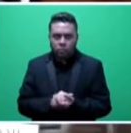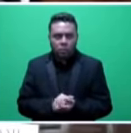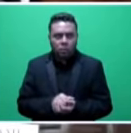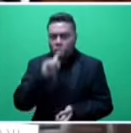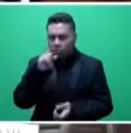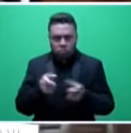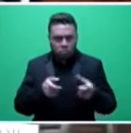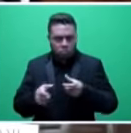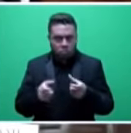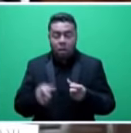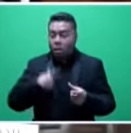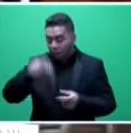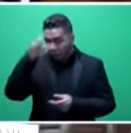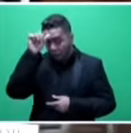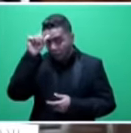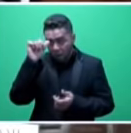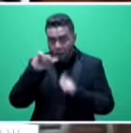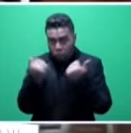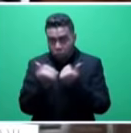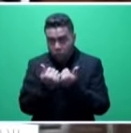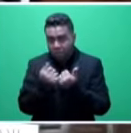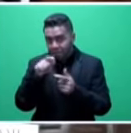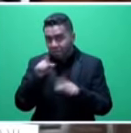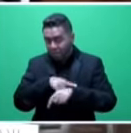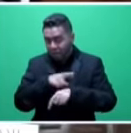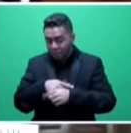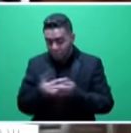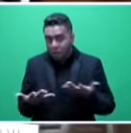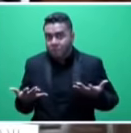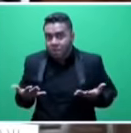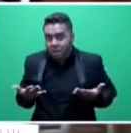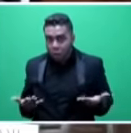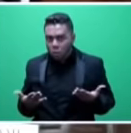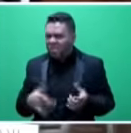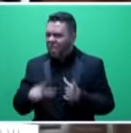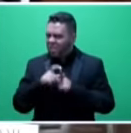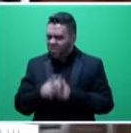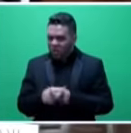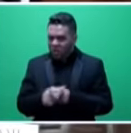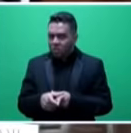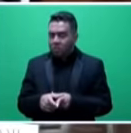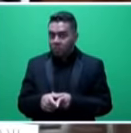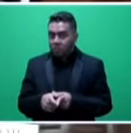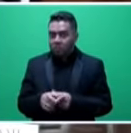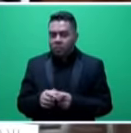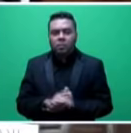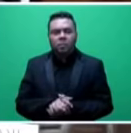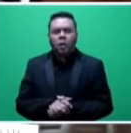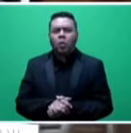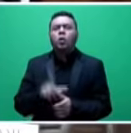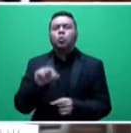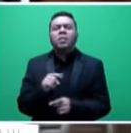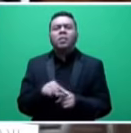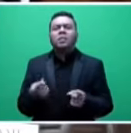Yes, I agree that the time we are passing through is difficult and unique, and we may be doing things that have never been